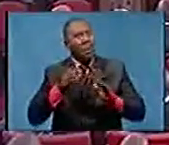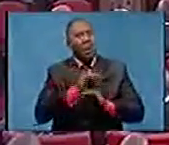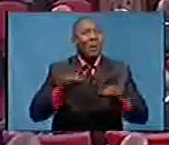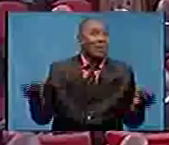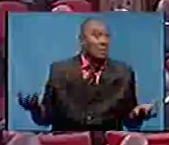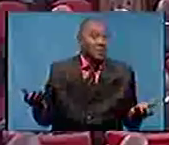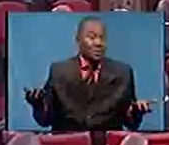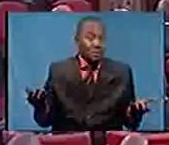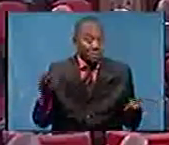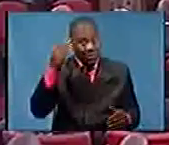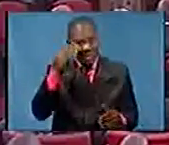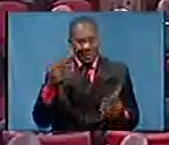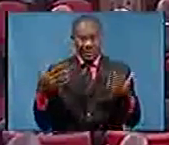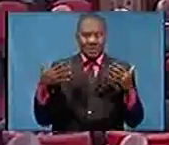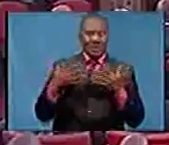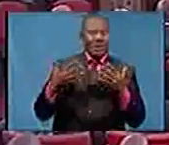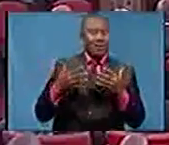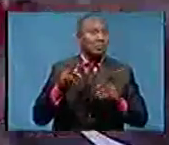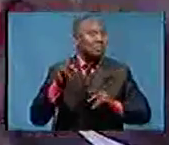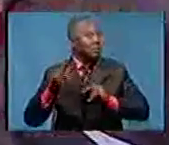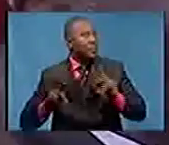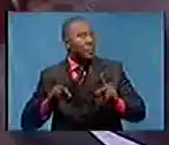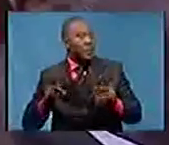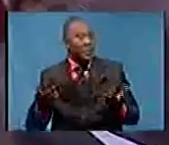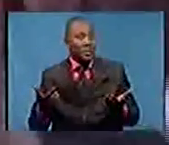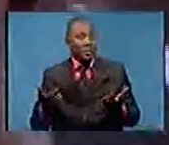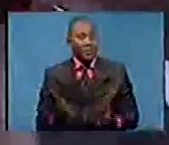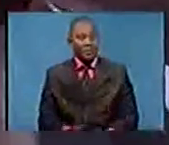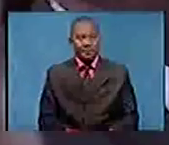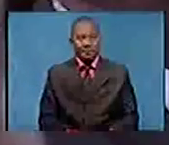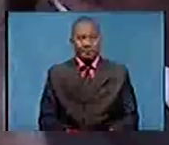Because of people of this kind?